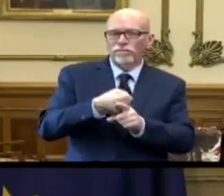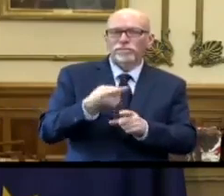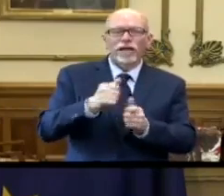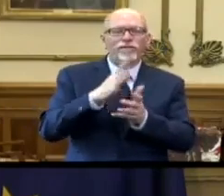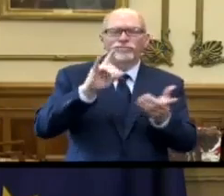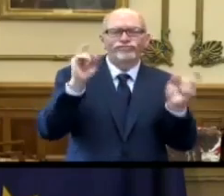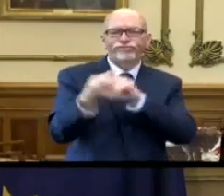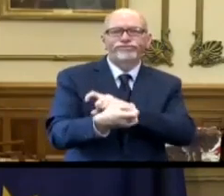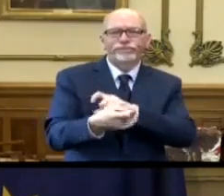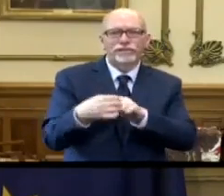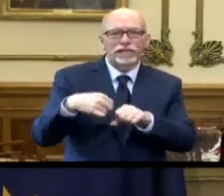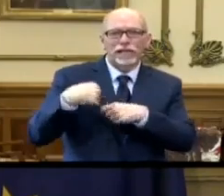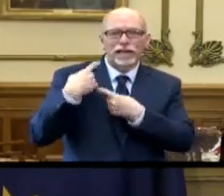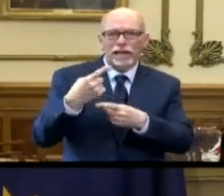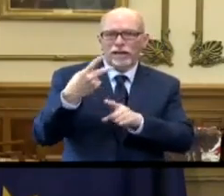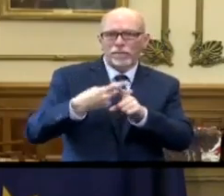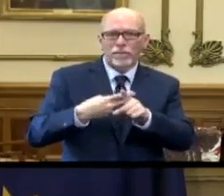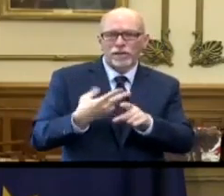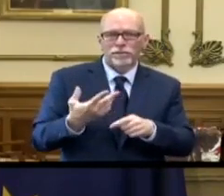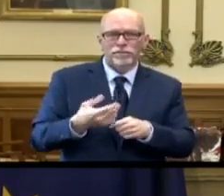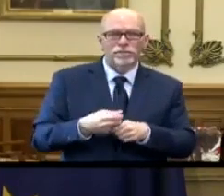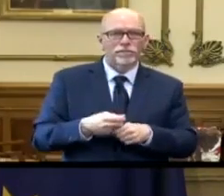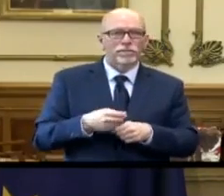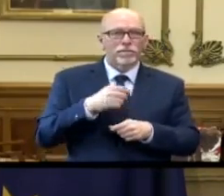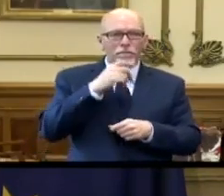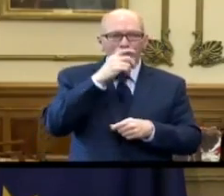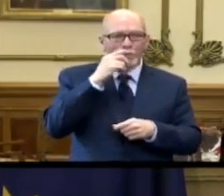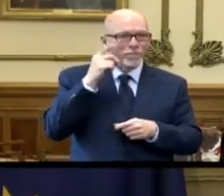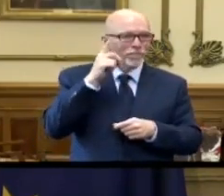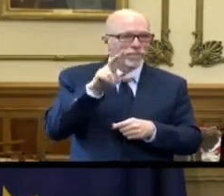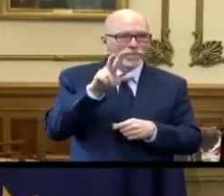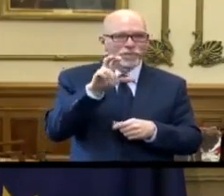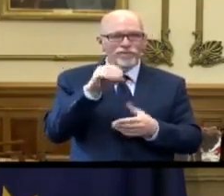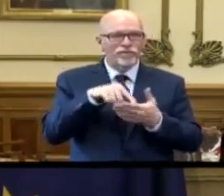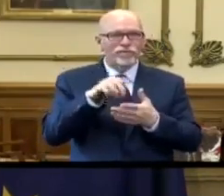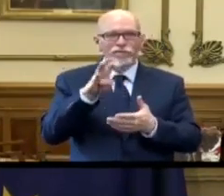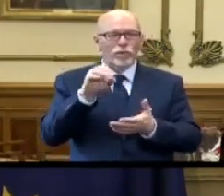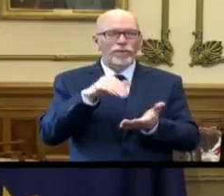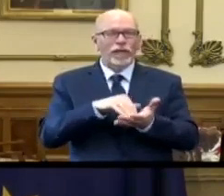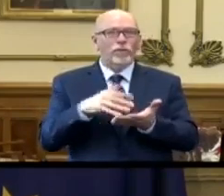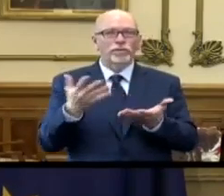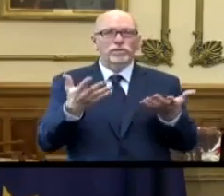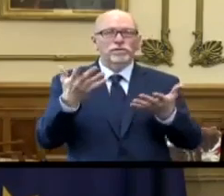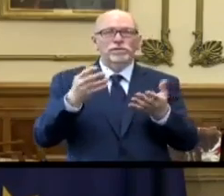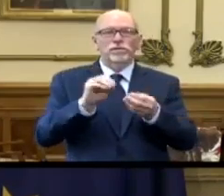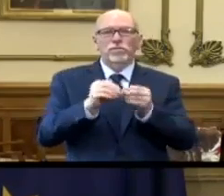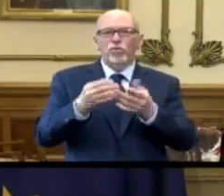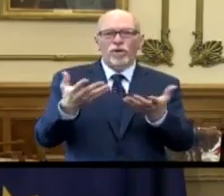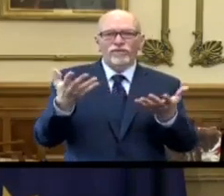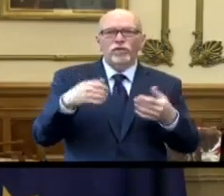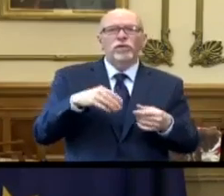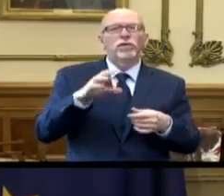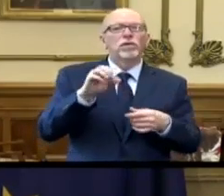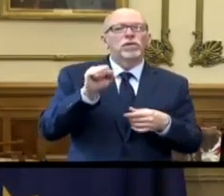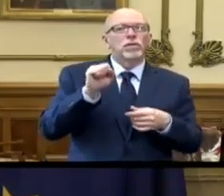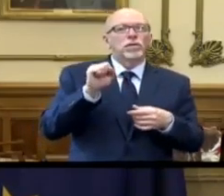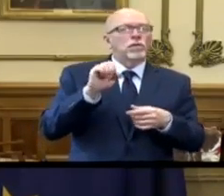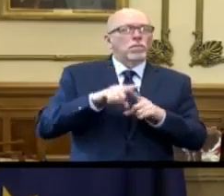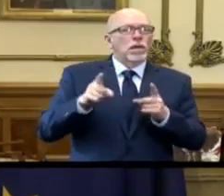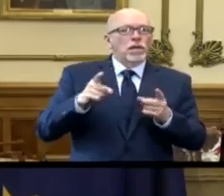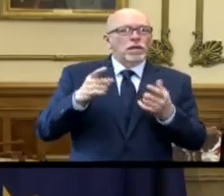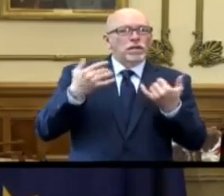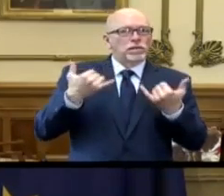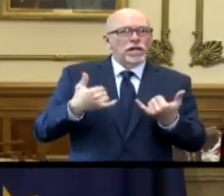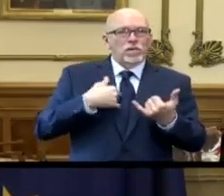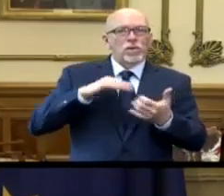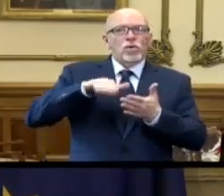sure, over the last couple months. And Fred, you can give us the latest 350 to 400,000 number. So that, but we're